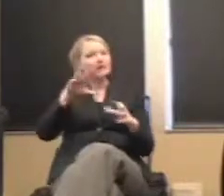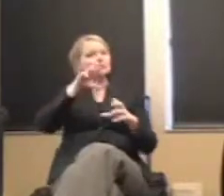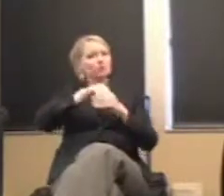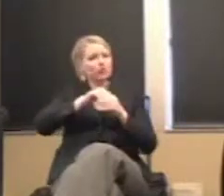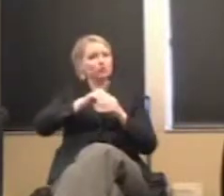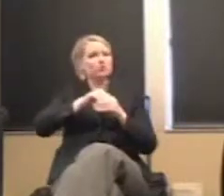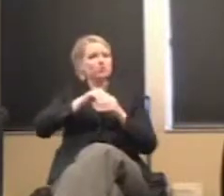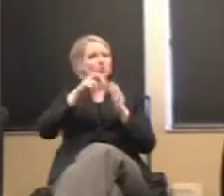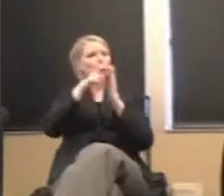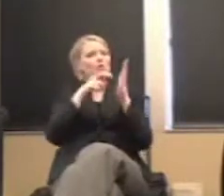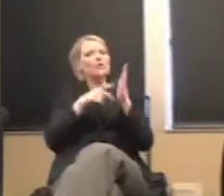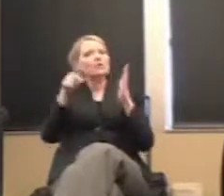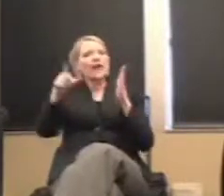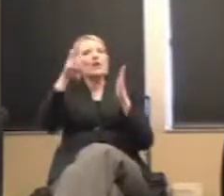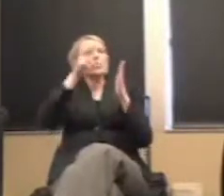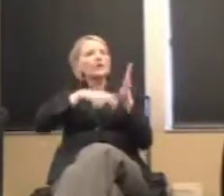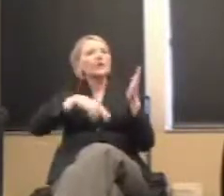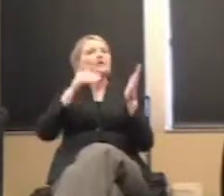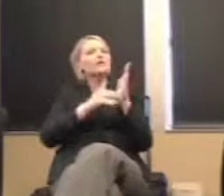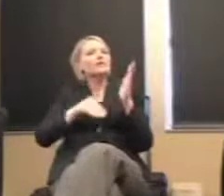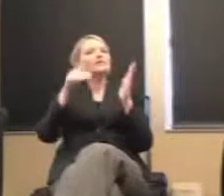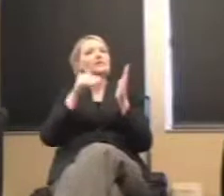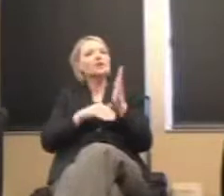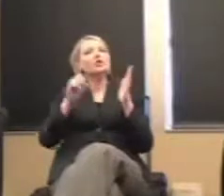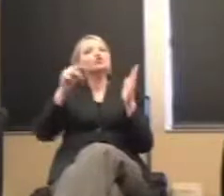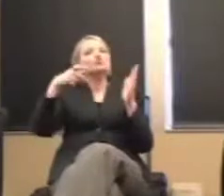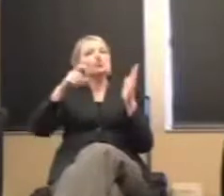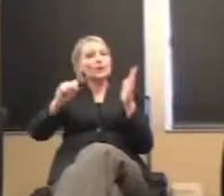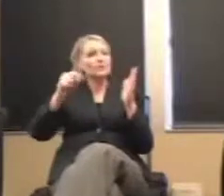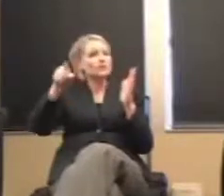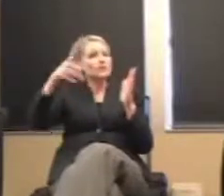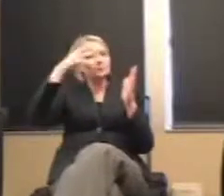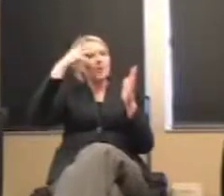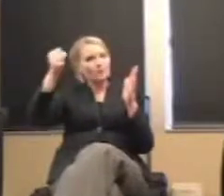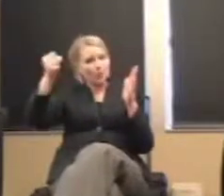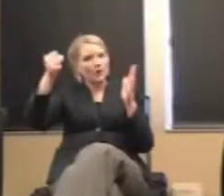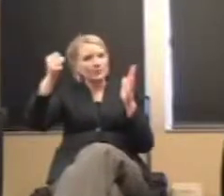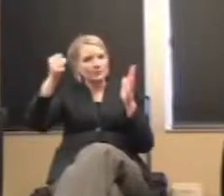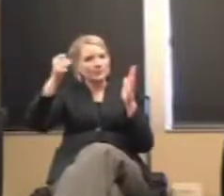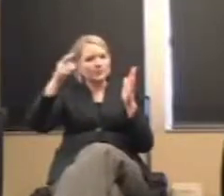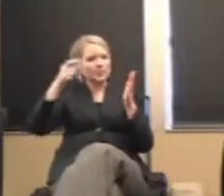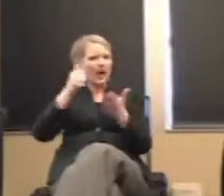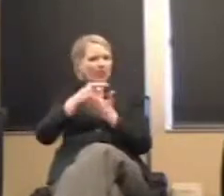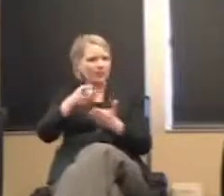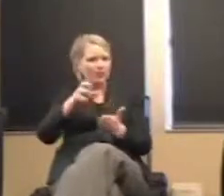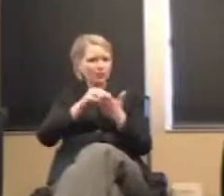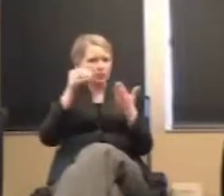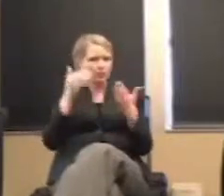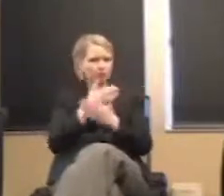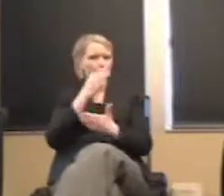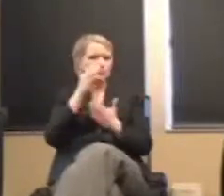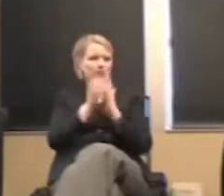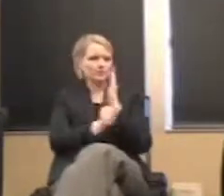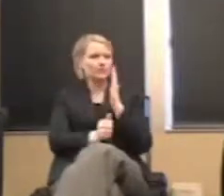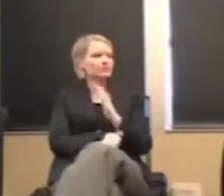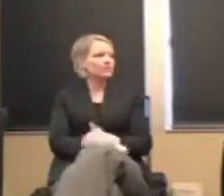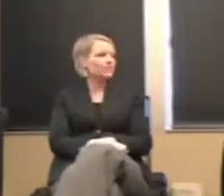keep reading this, those are scripts that are committed to memory, and it helps them learn that new skill, how we're going to use it.